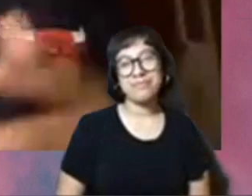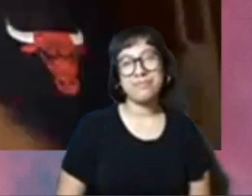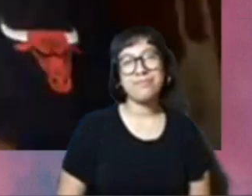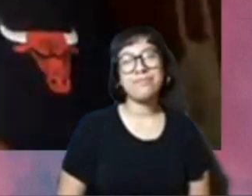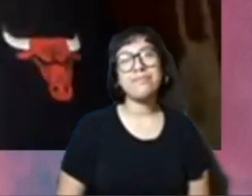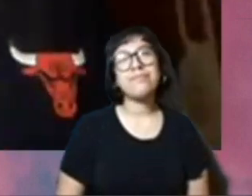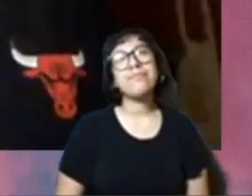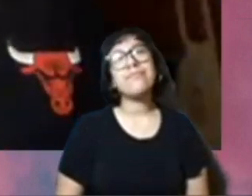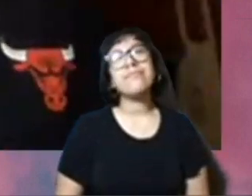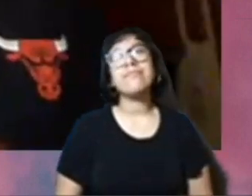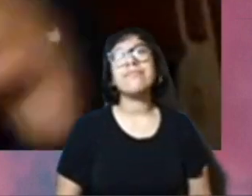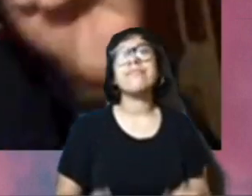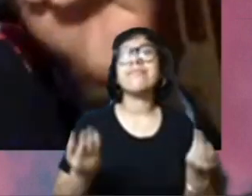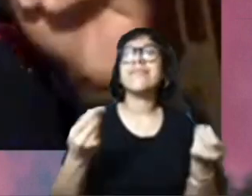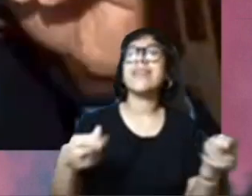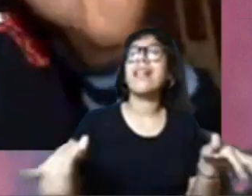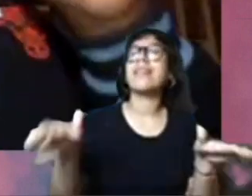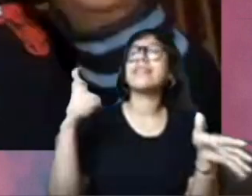Landless acknowledgement.